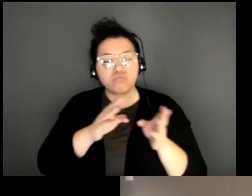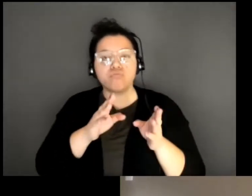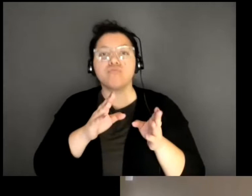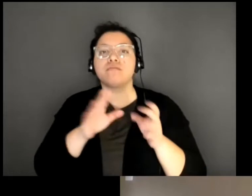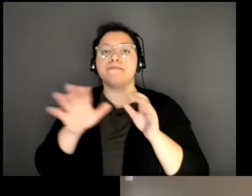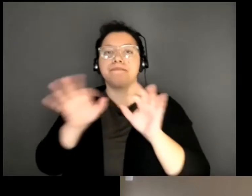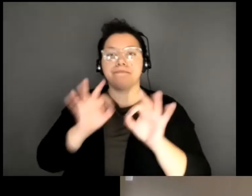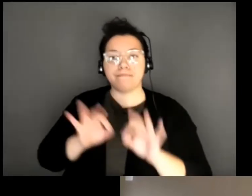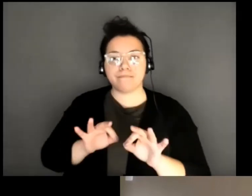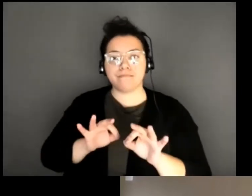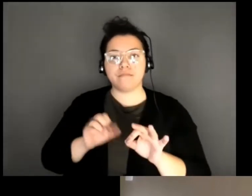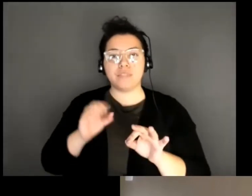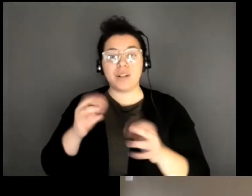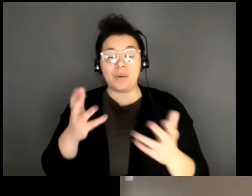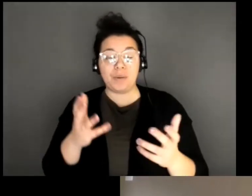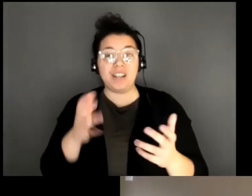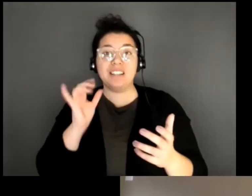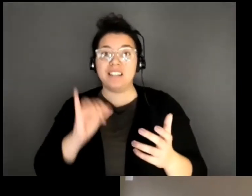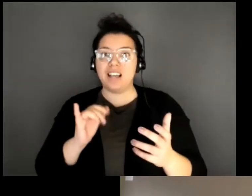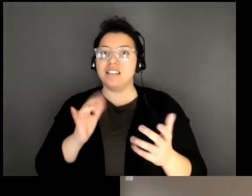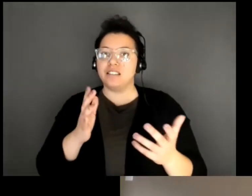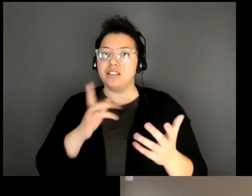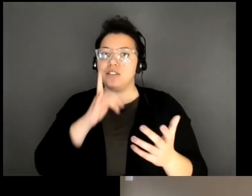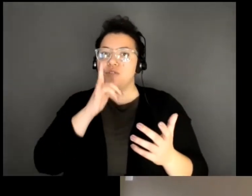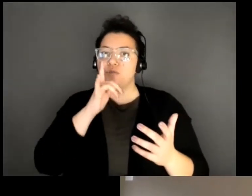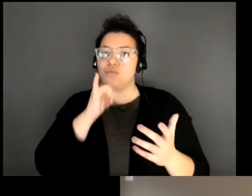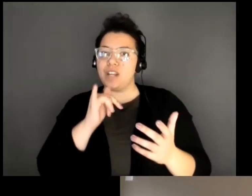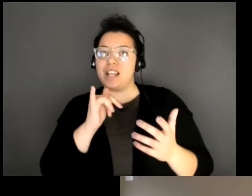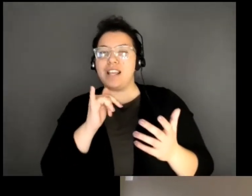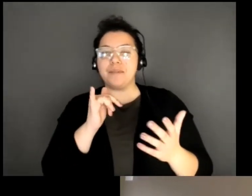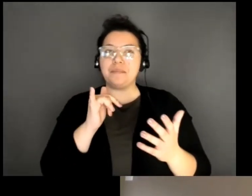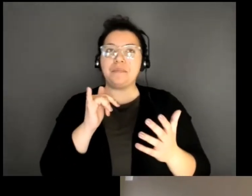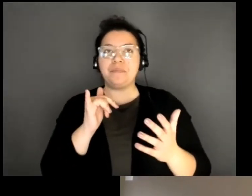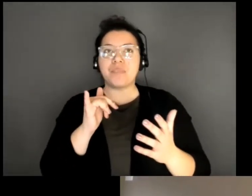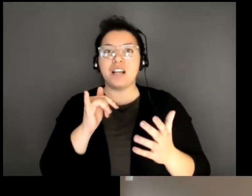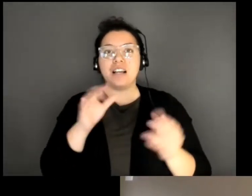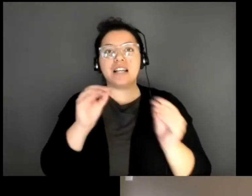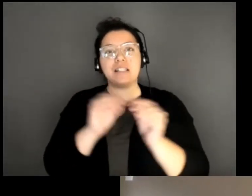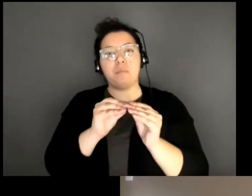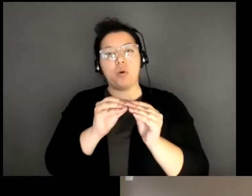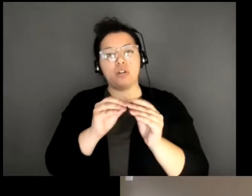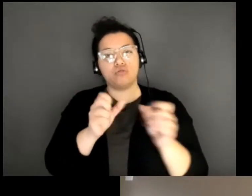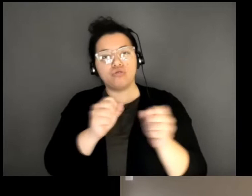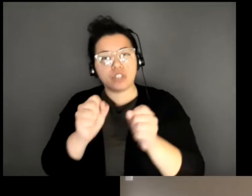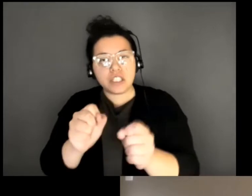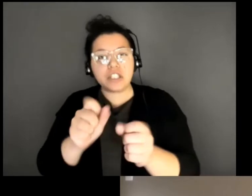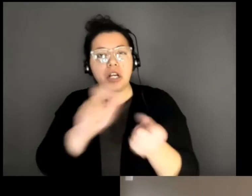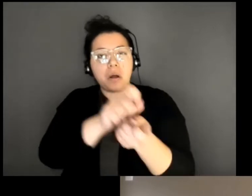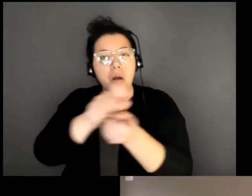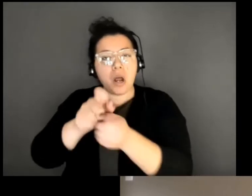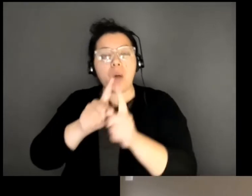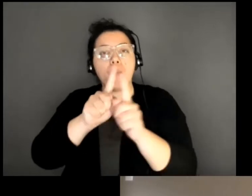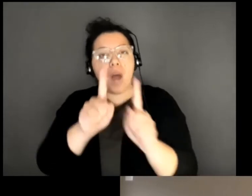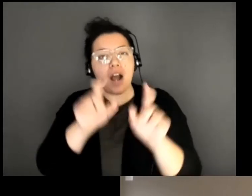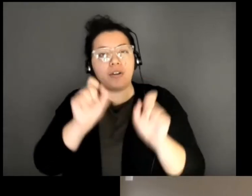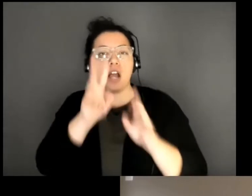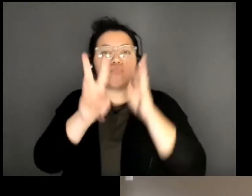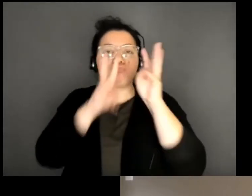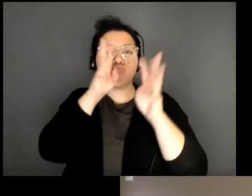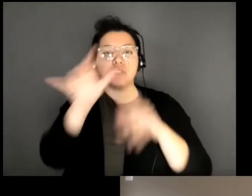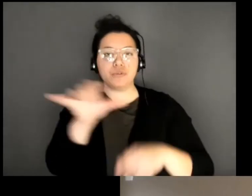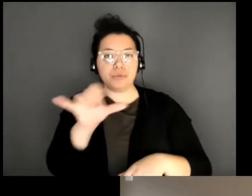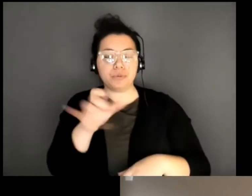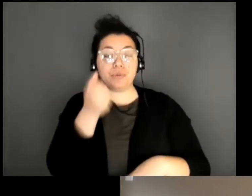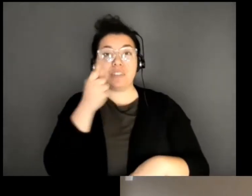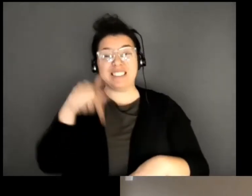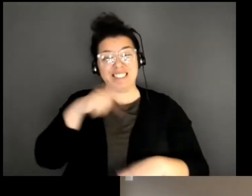but there's a lot of art to the science as well. So it's been a lot of fun. This year, obviously, with COVID,